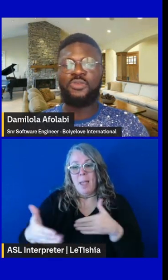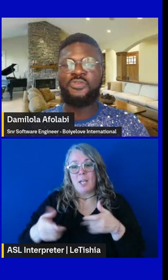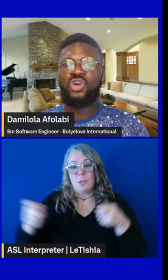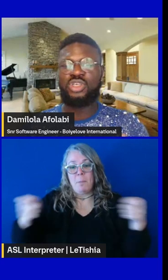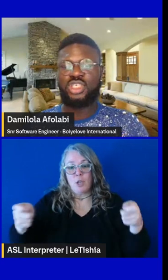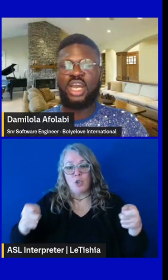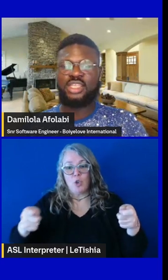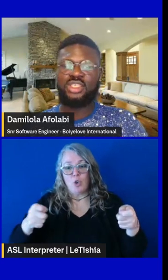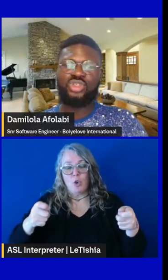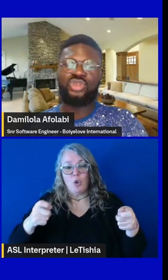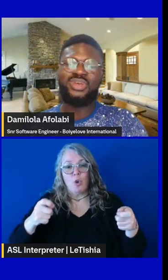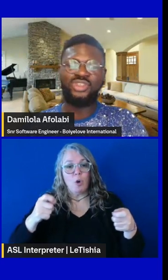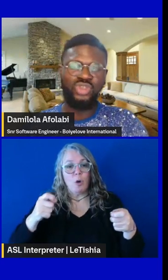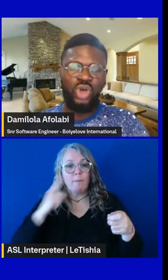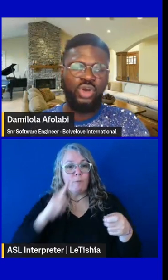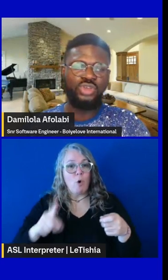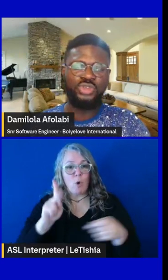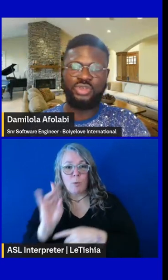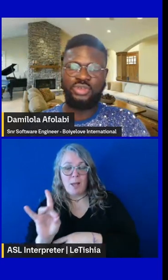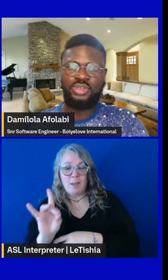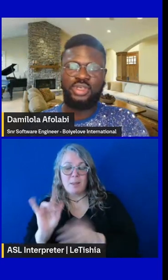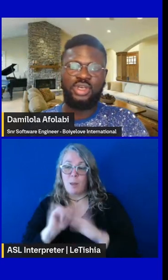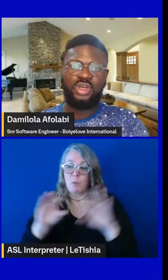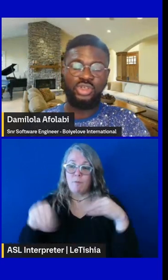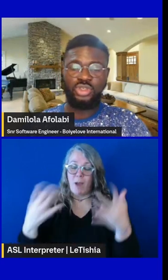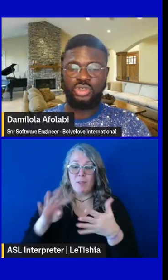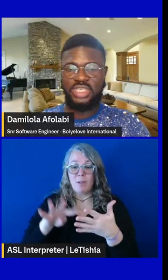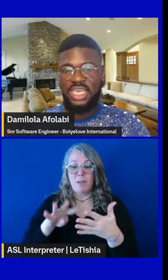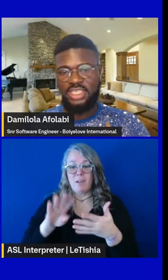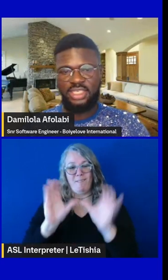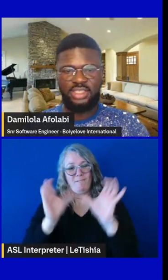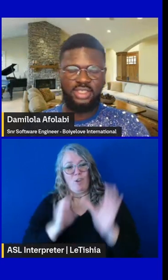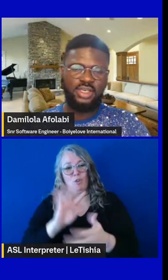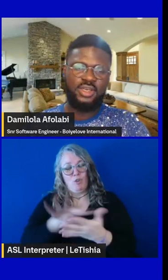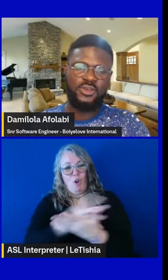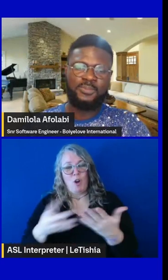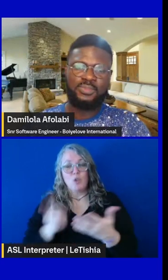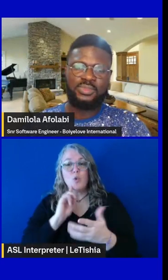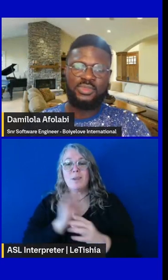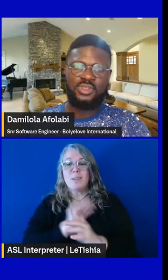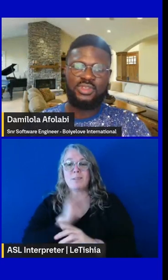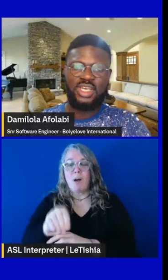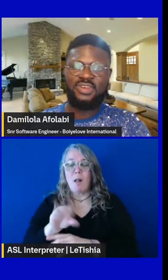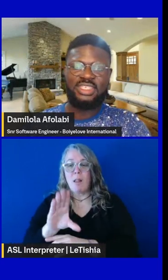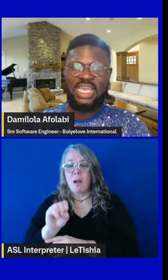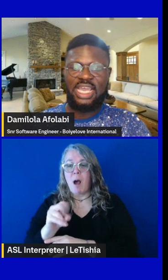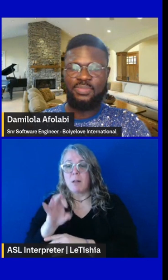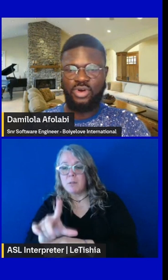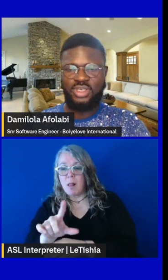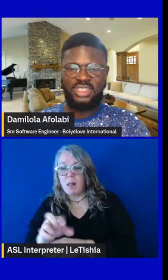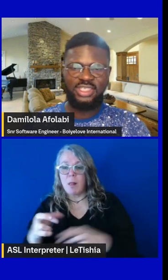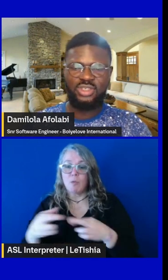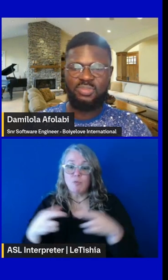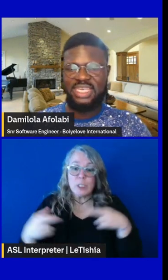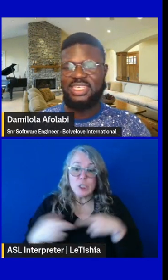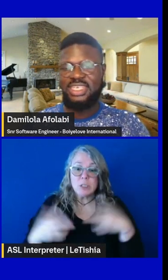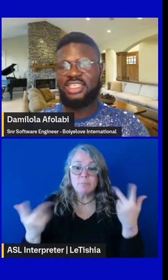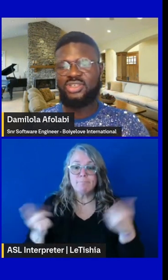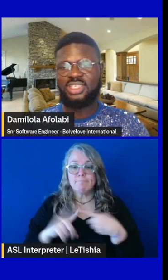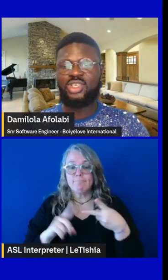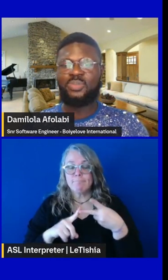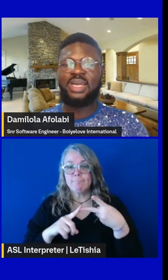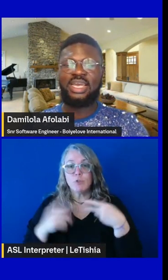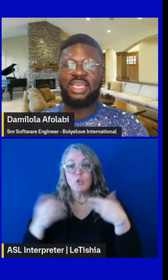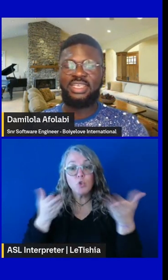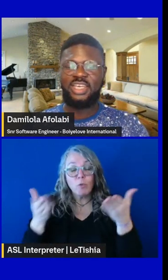a pre-configured chart to install Consul's agents, servers, and proxies, making it